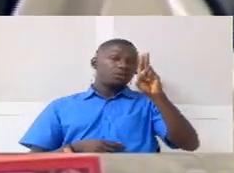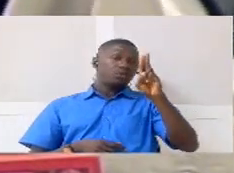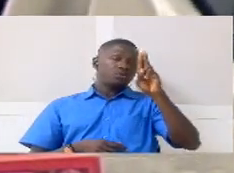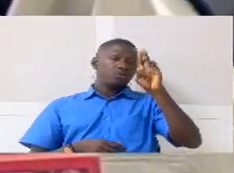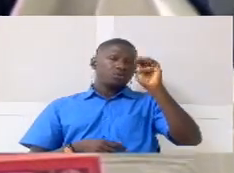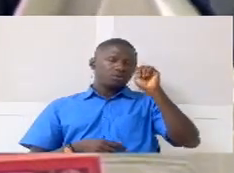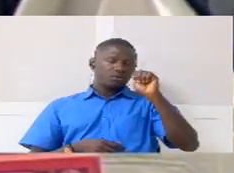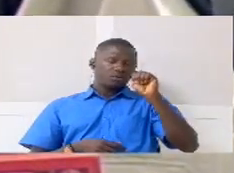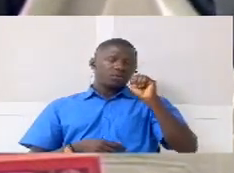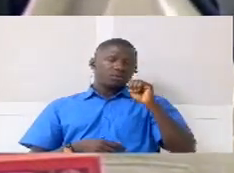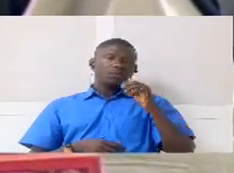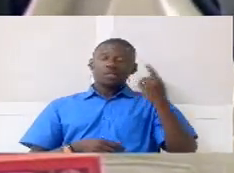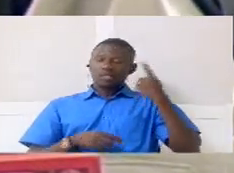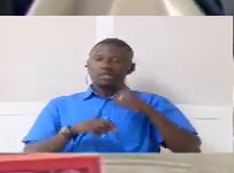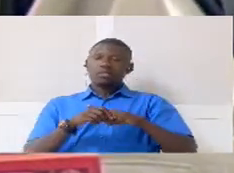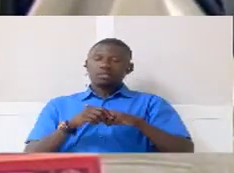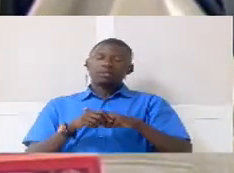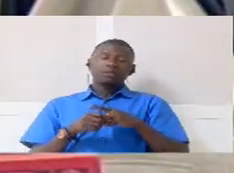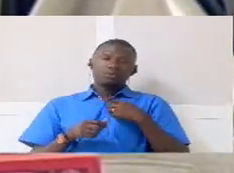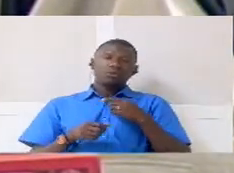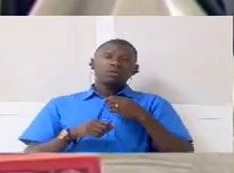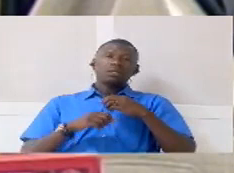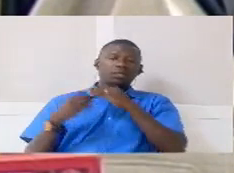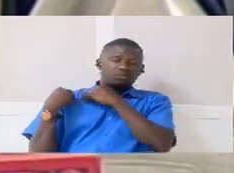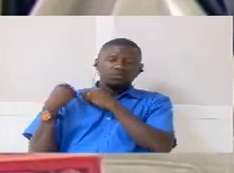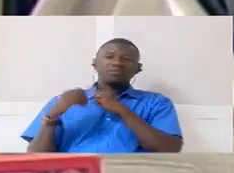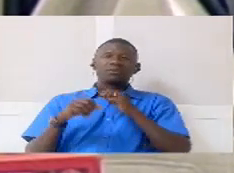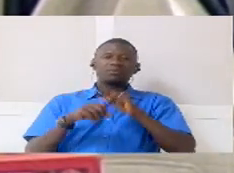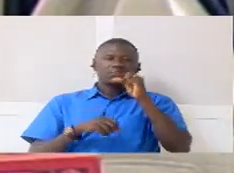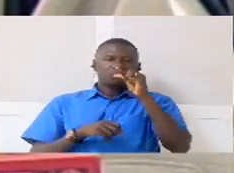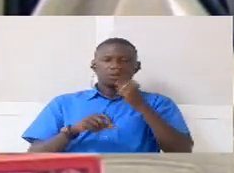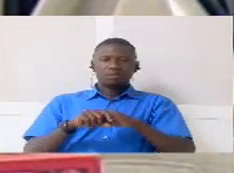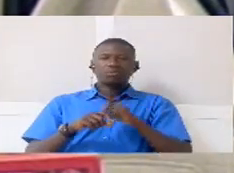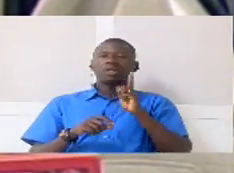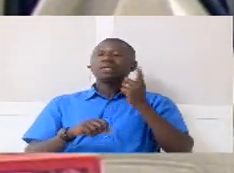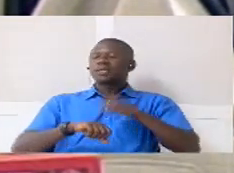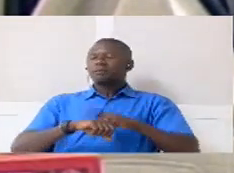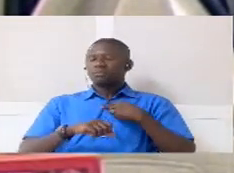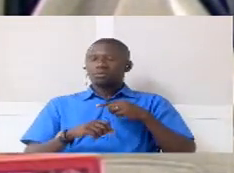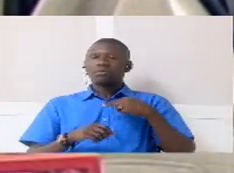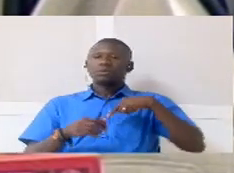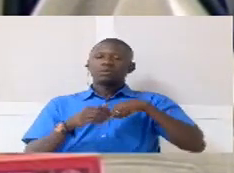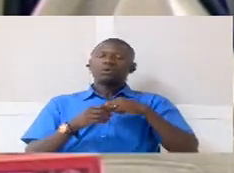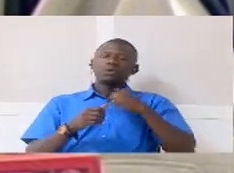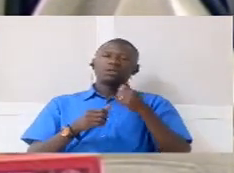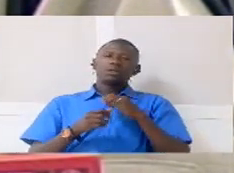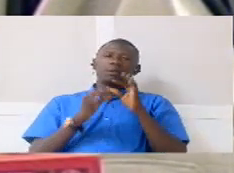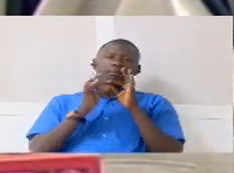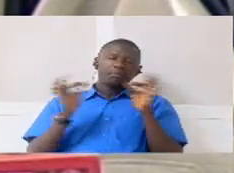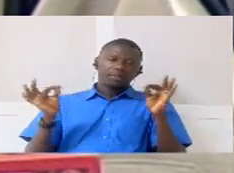late Auntie Rose Clu was in charge for a short while, but at that time I was on a peace mission in